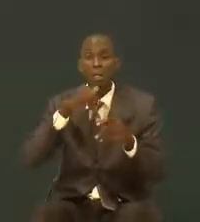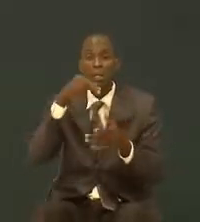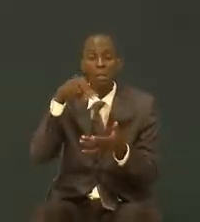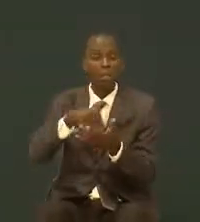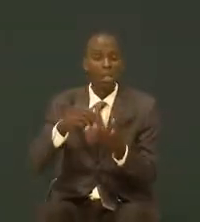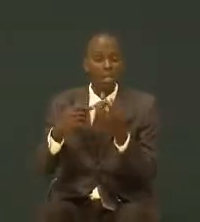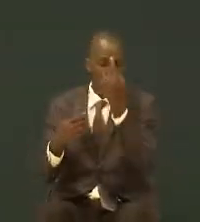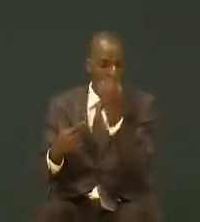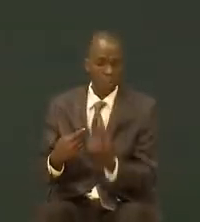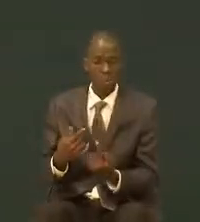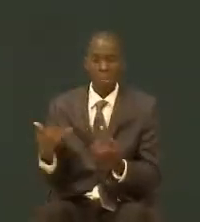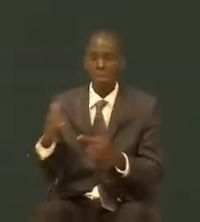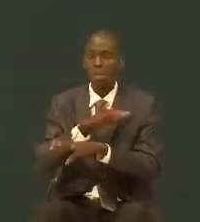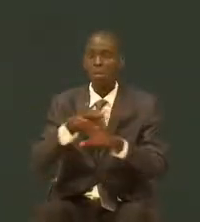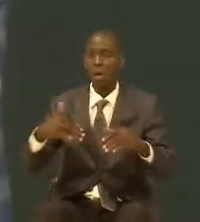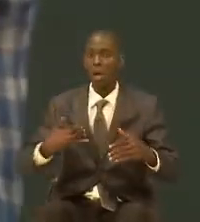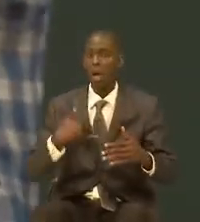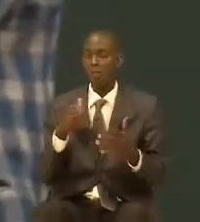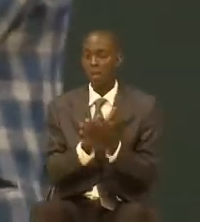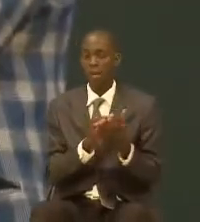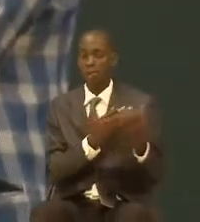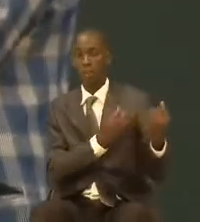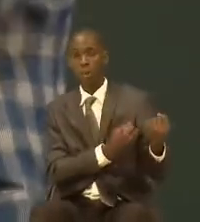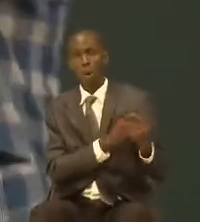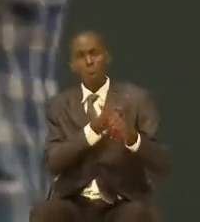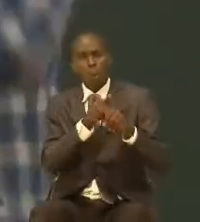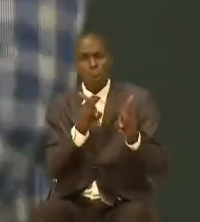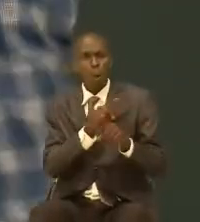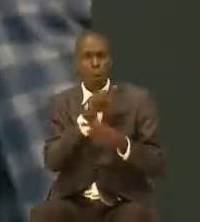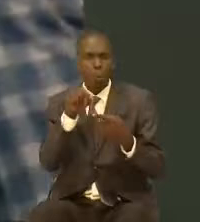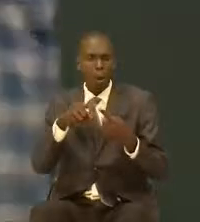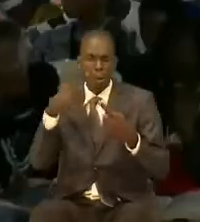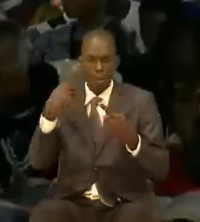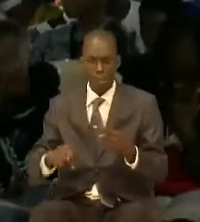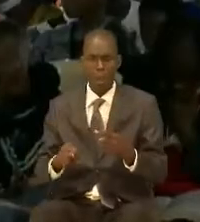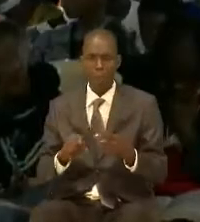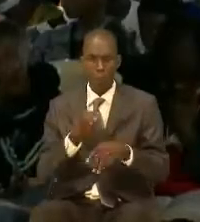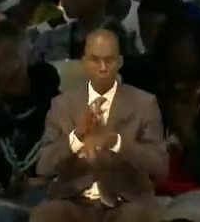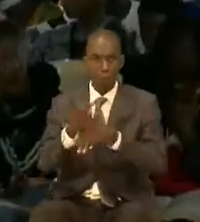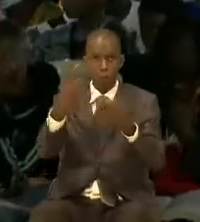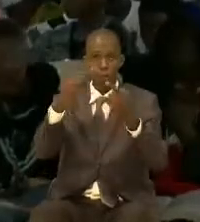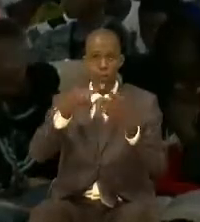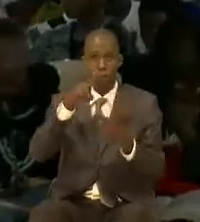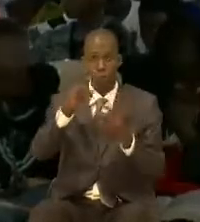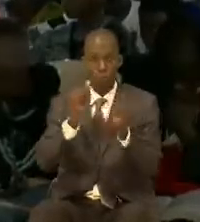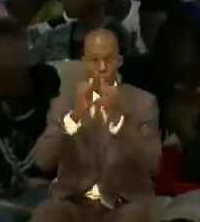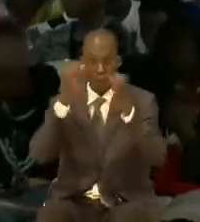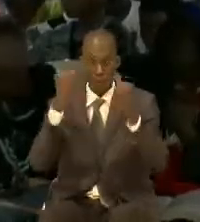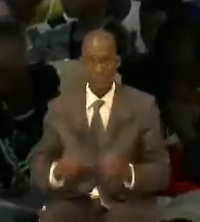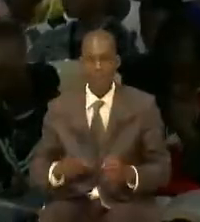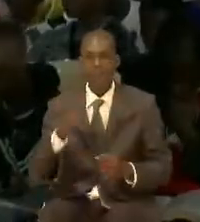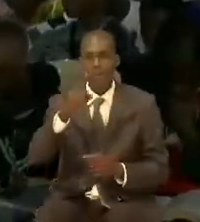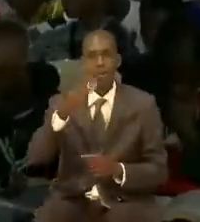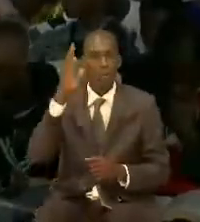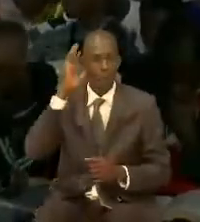but when the gospel comes to you where power your worst time i was turned